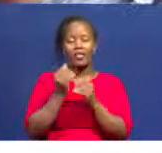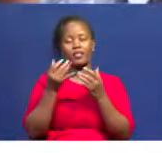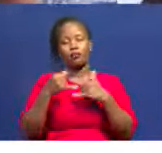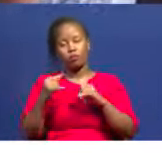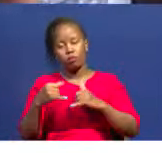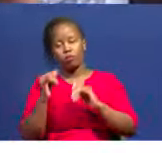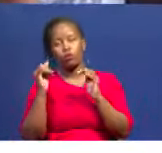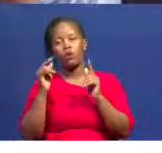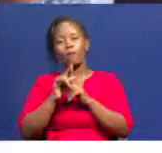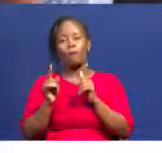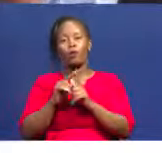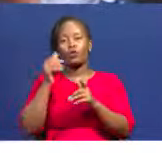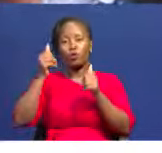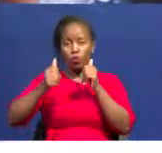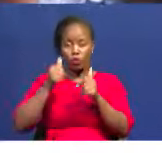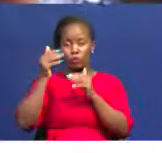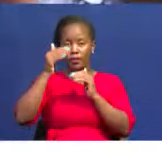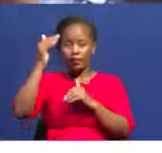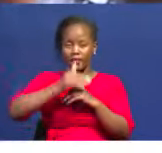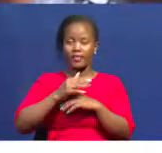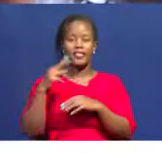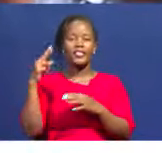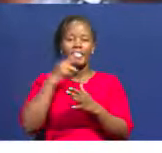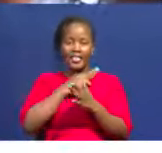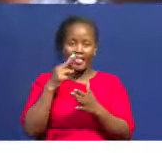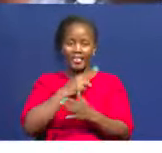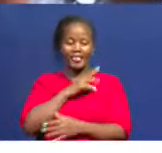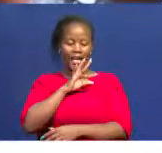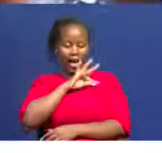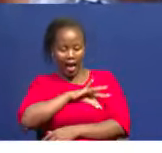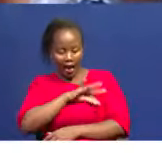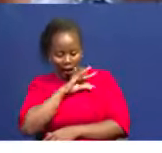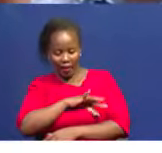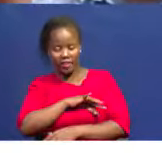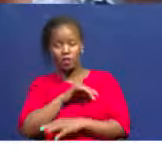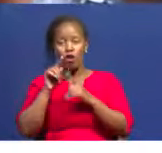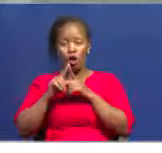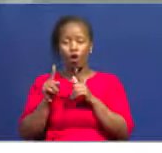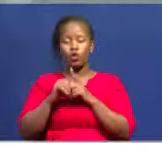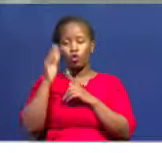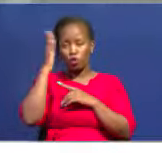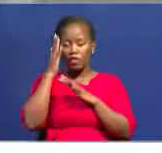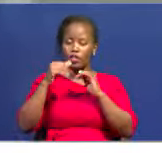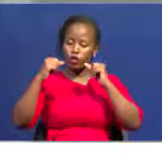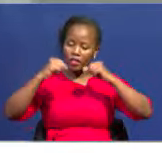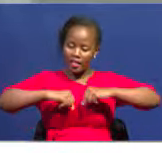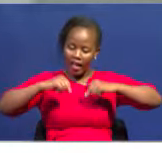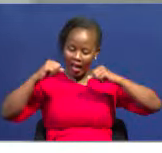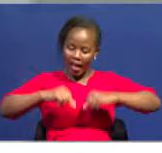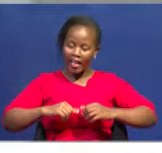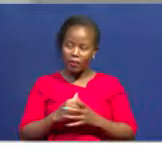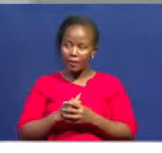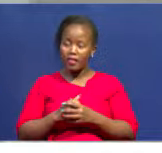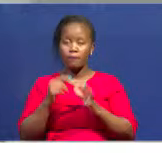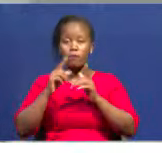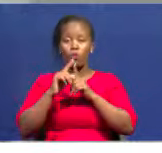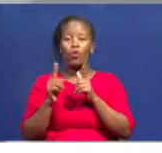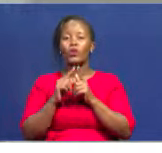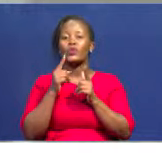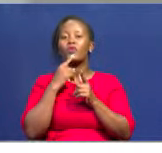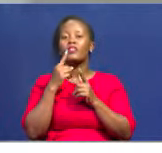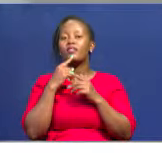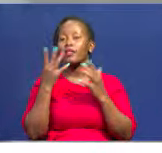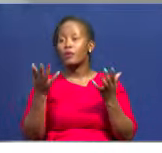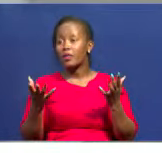irreducible minimum of a risk allowance, enhanced risk allowance and a recognition agreement. Vile vile waliibua wasiwasi kuhusiana na